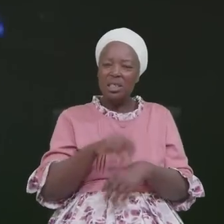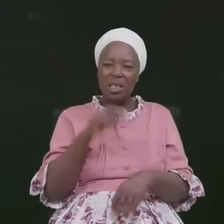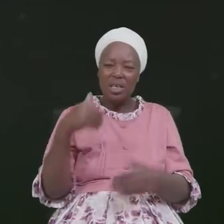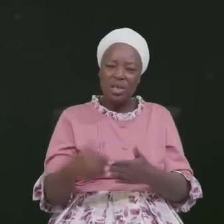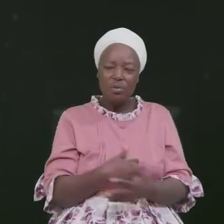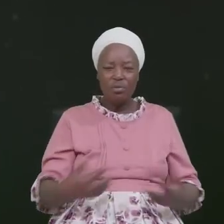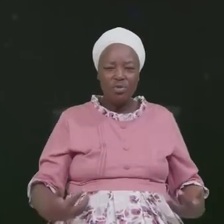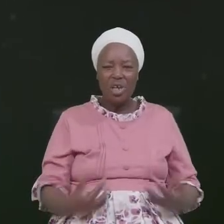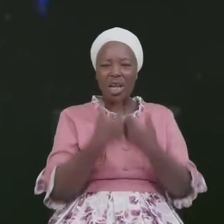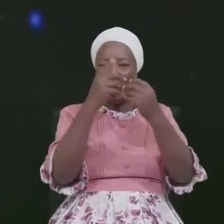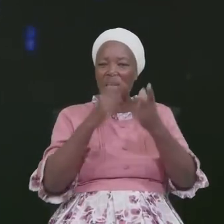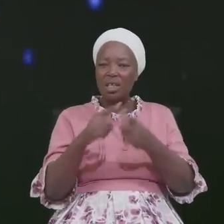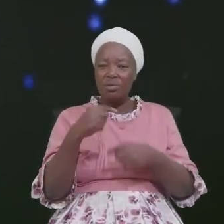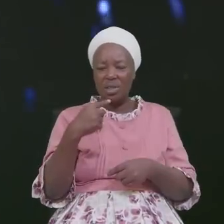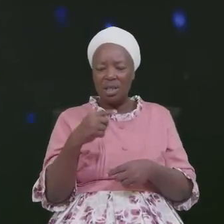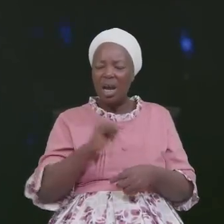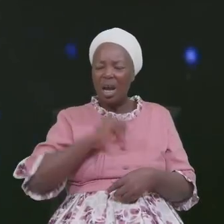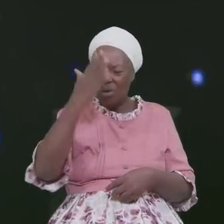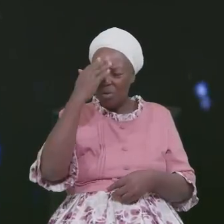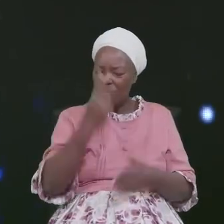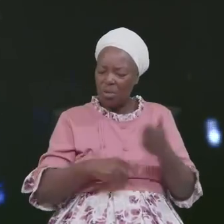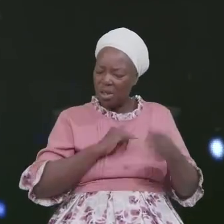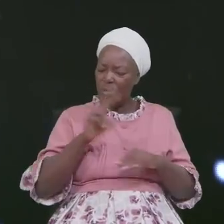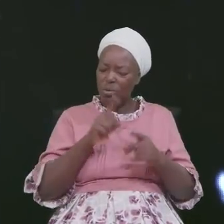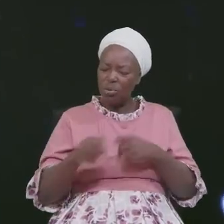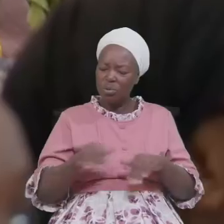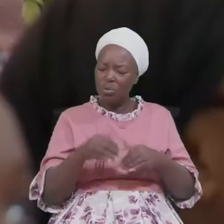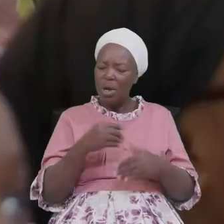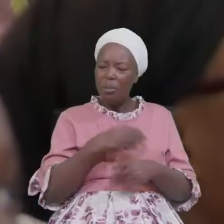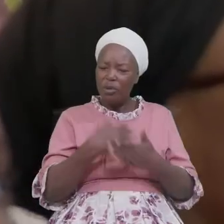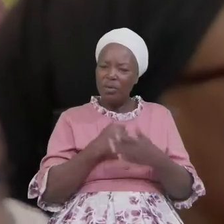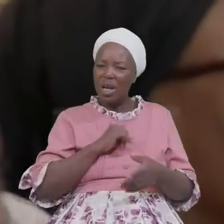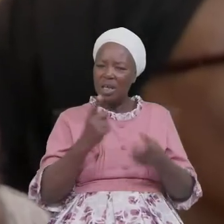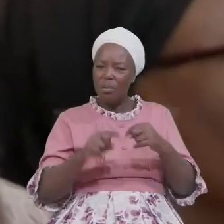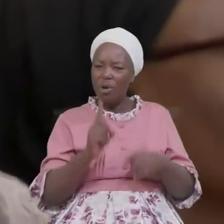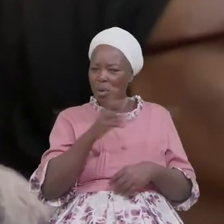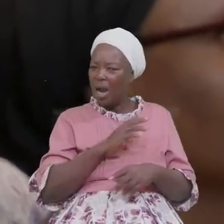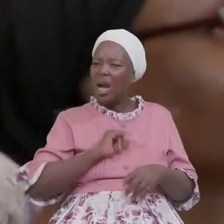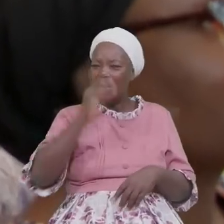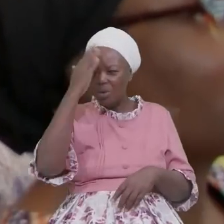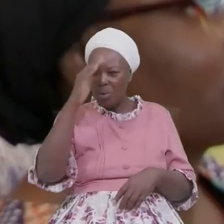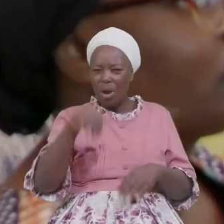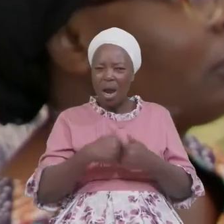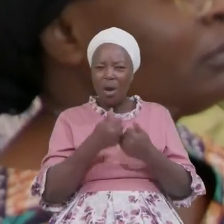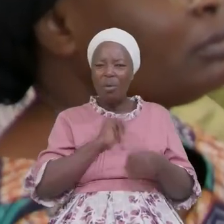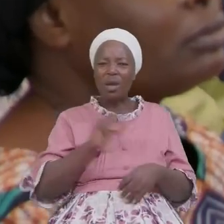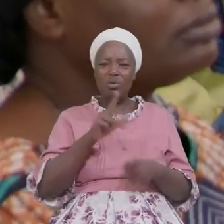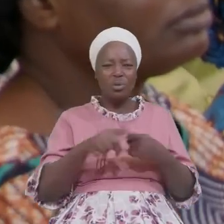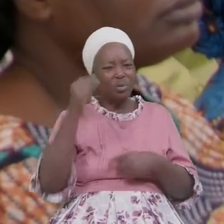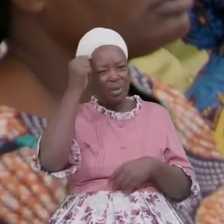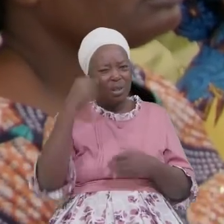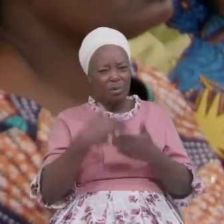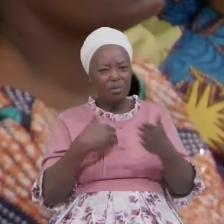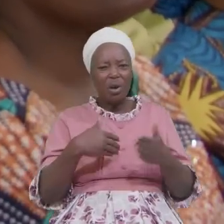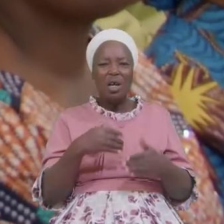and you say, I know what I used to do if that came up. I know the way I used to think if that